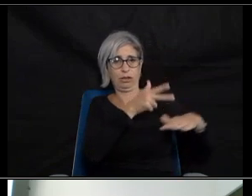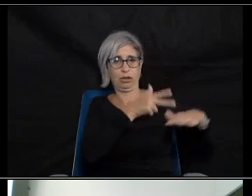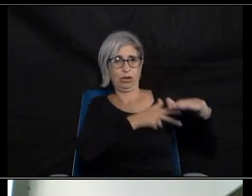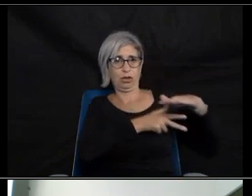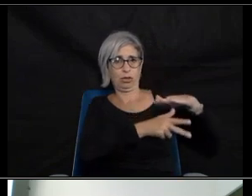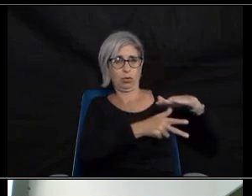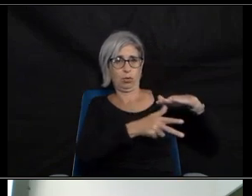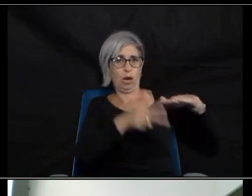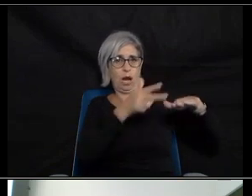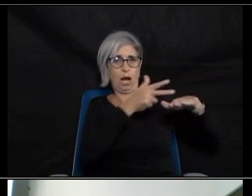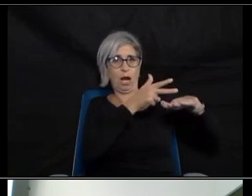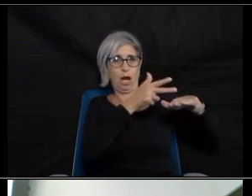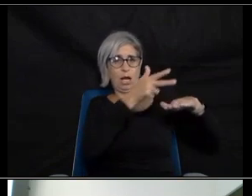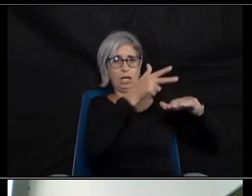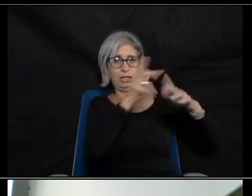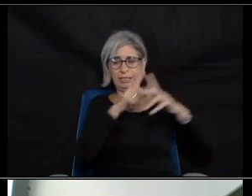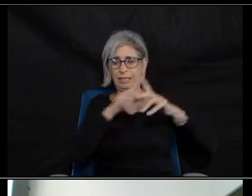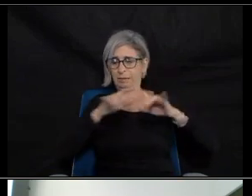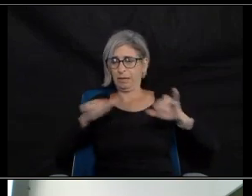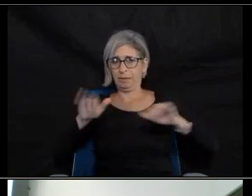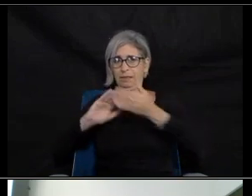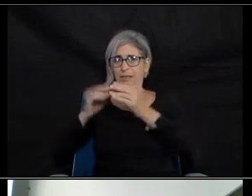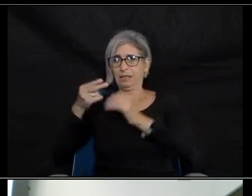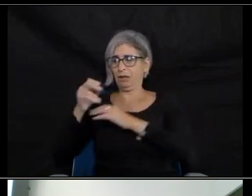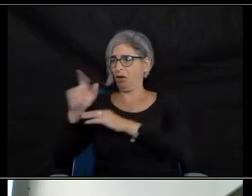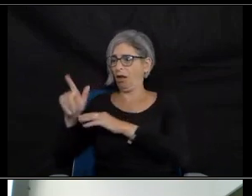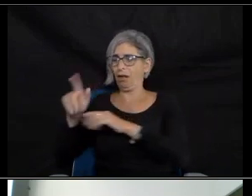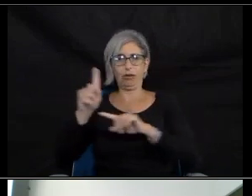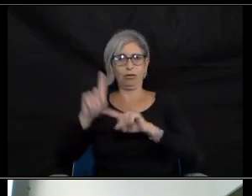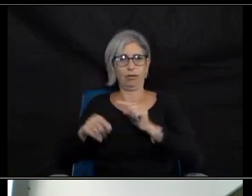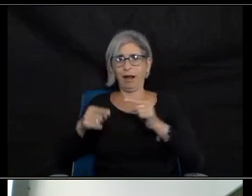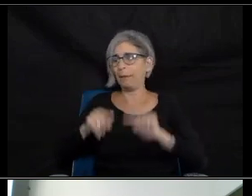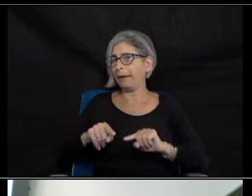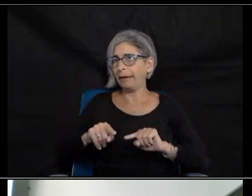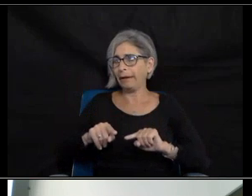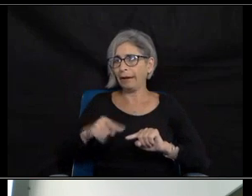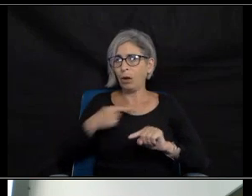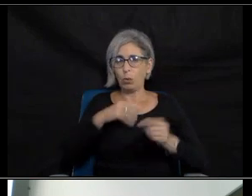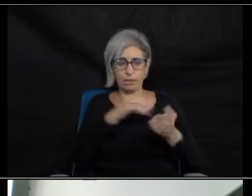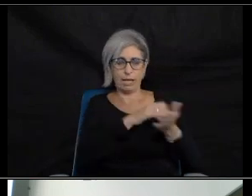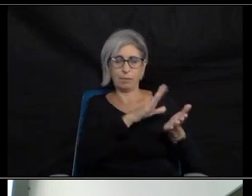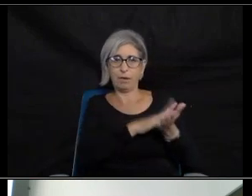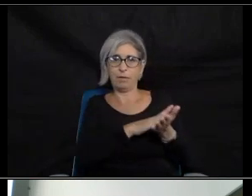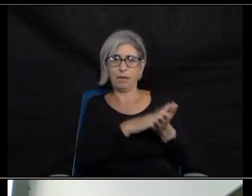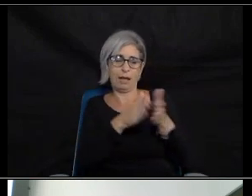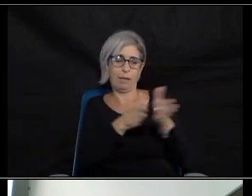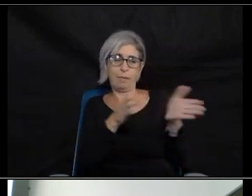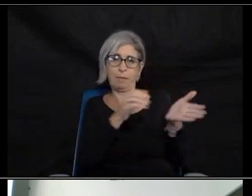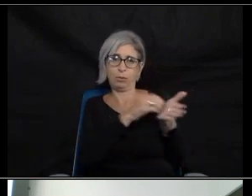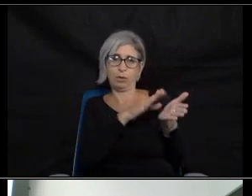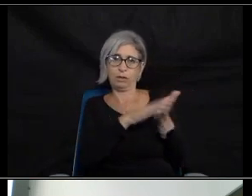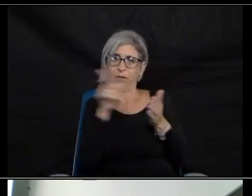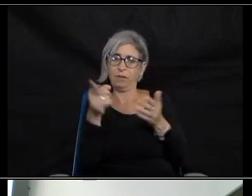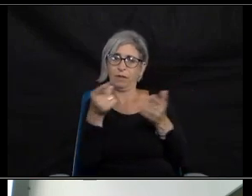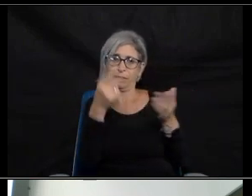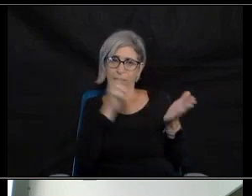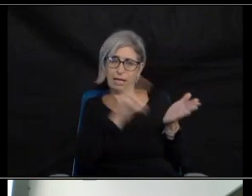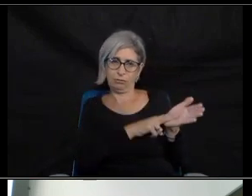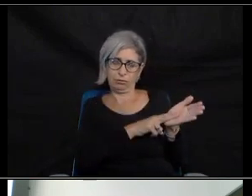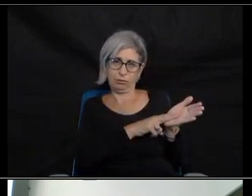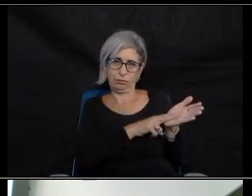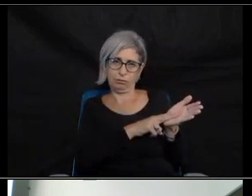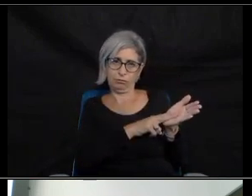the city hall. Could not happen. So we documented that on the public record in this contract. And if you